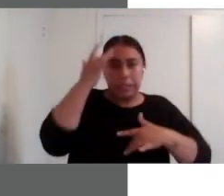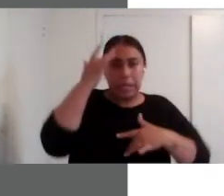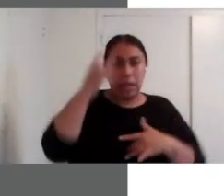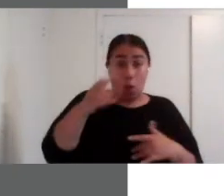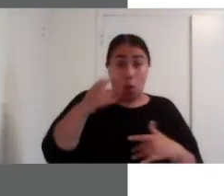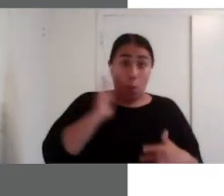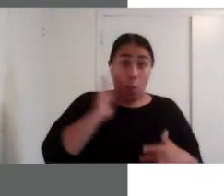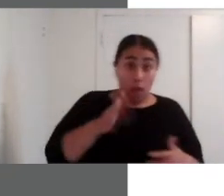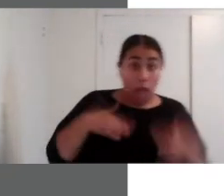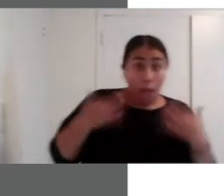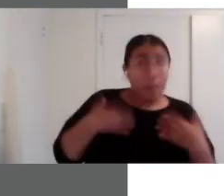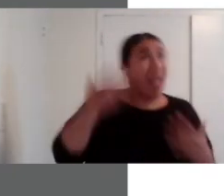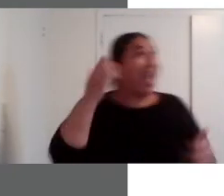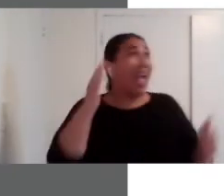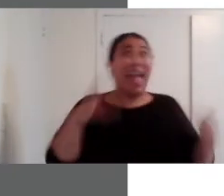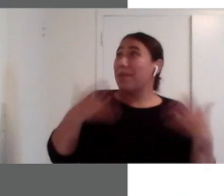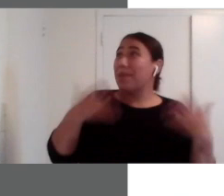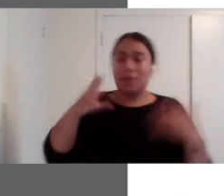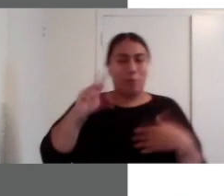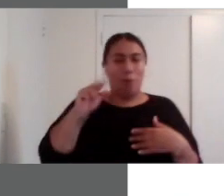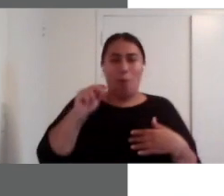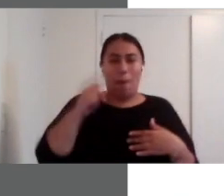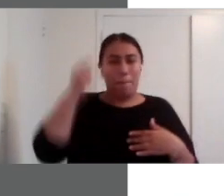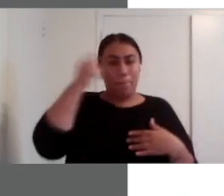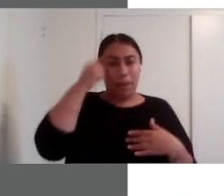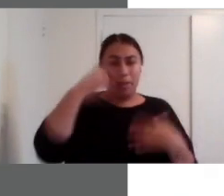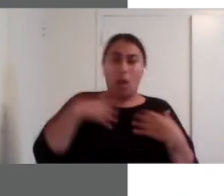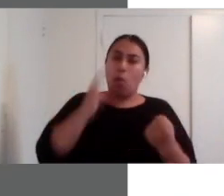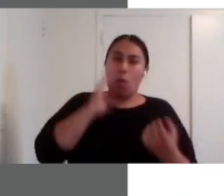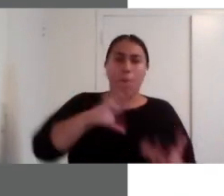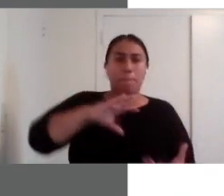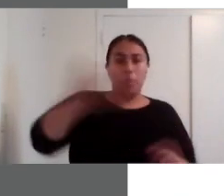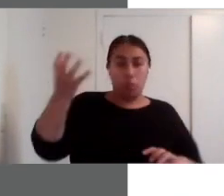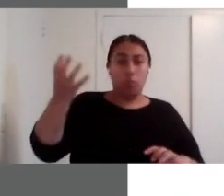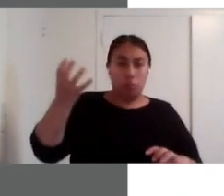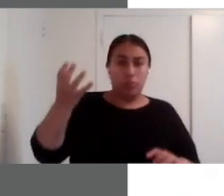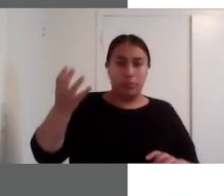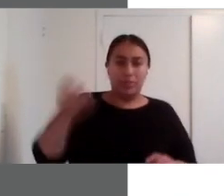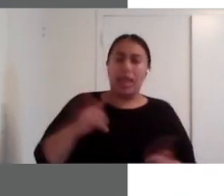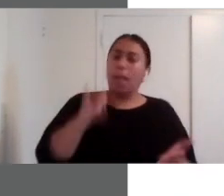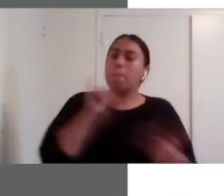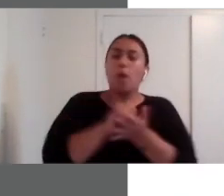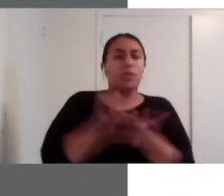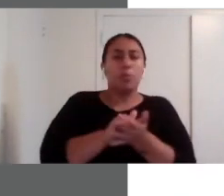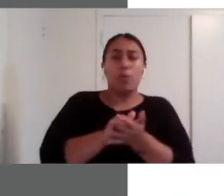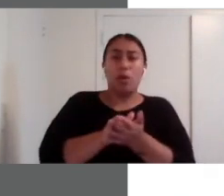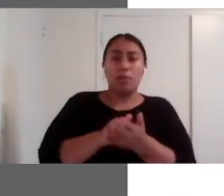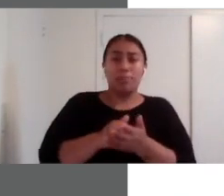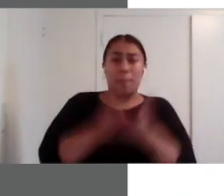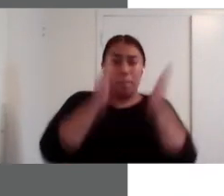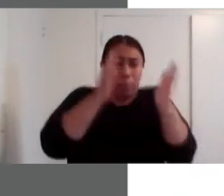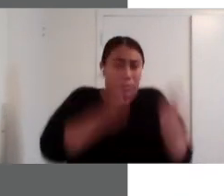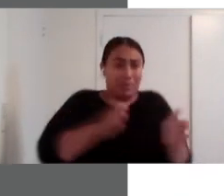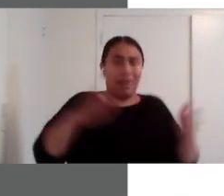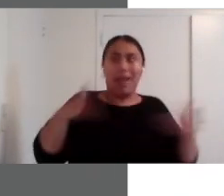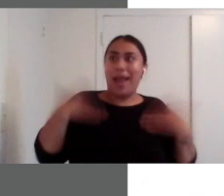nabilone, and other synthetic compounds that are made to mimic the compounds of medical cannabis